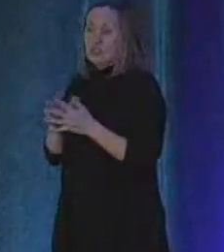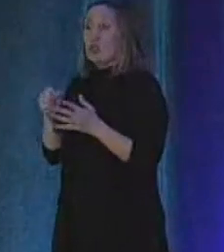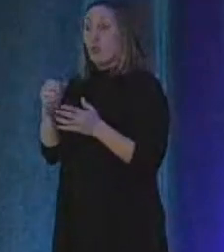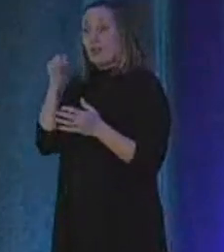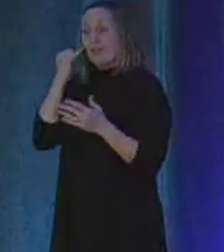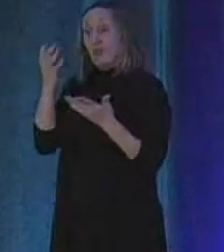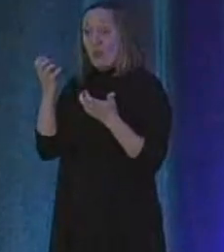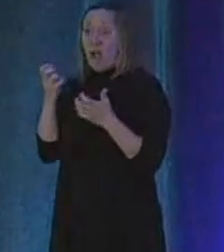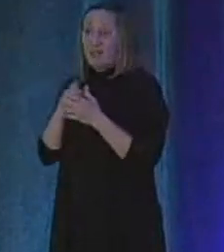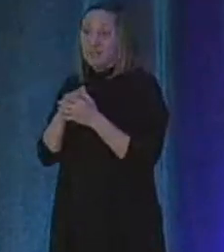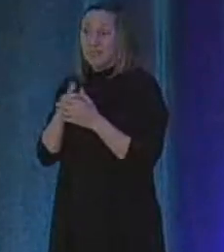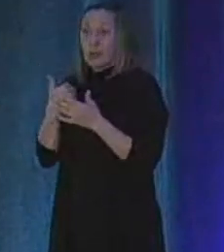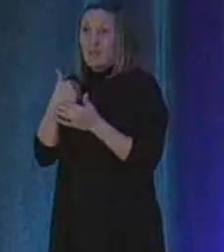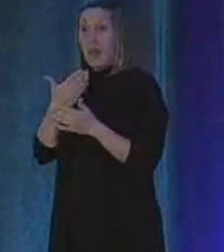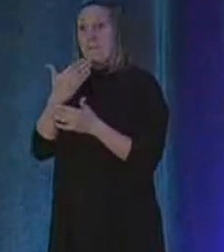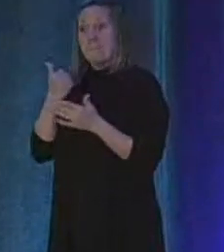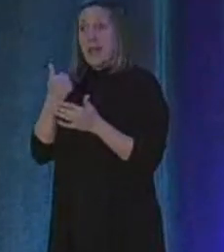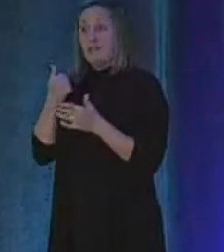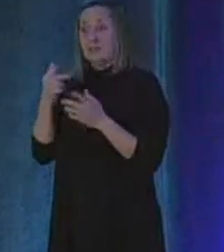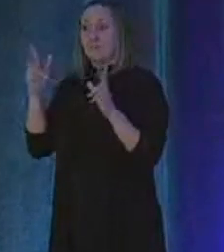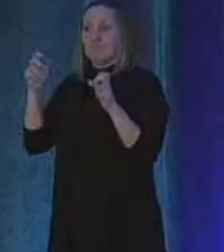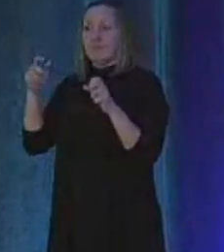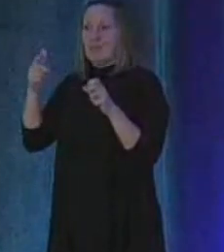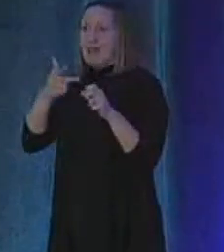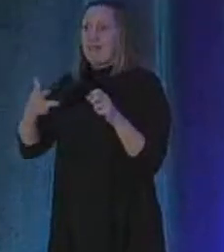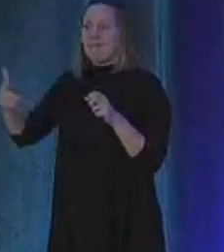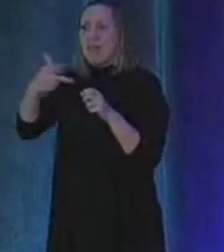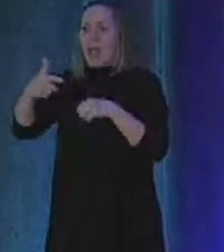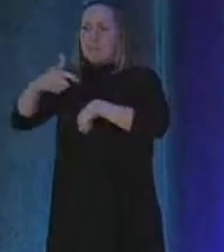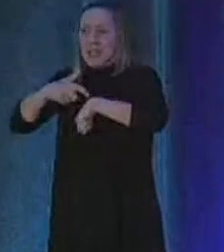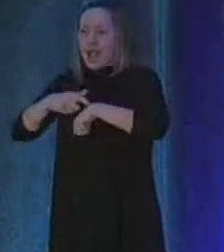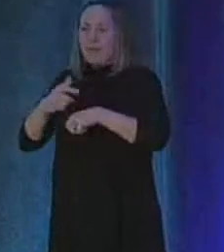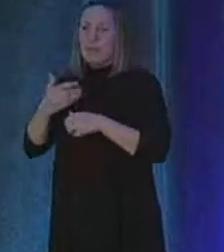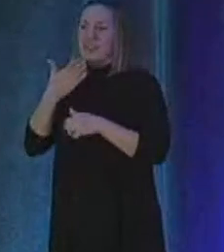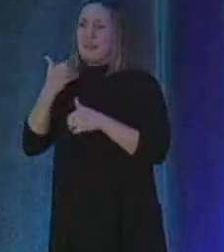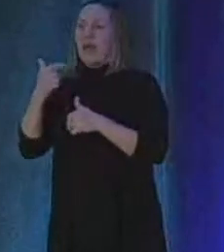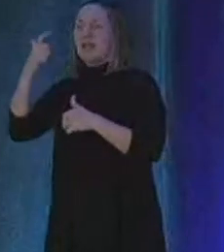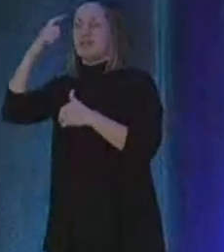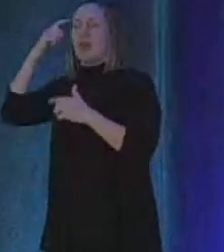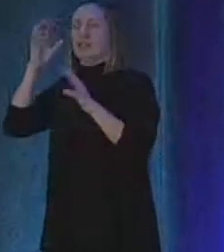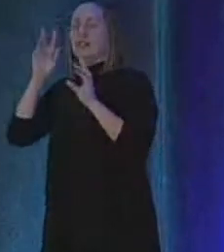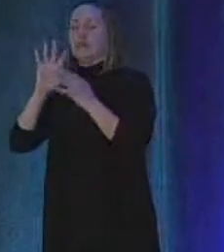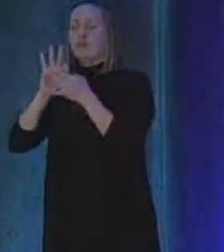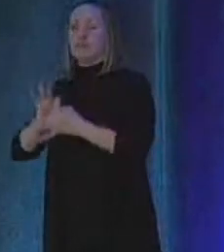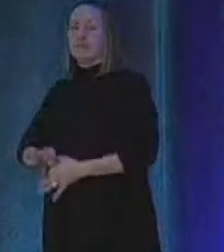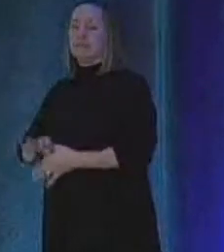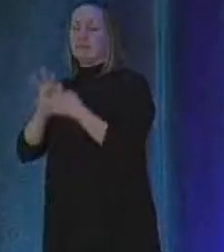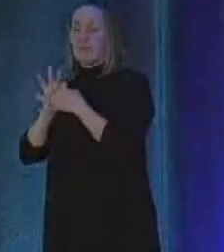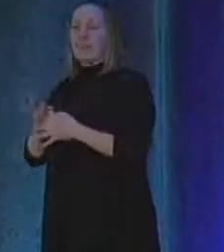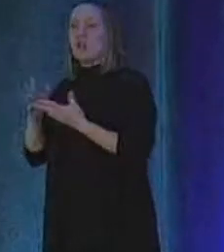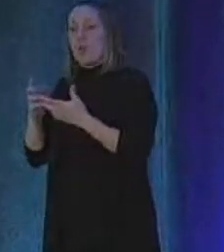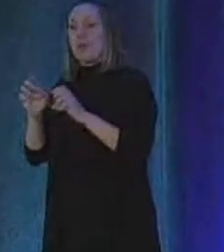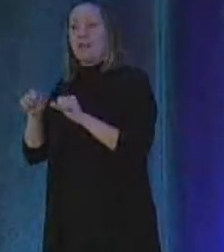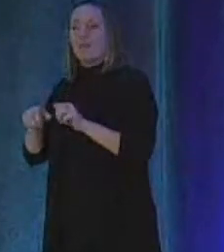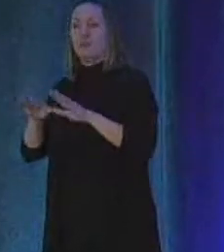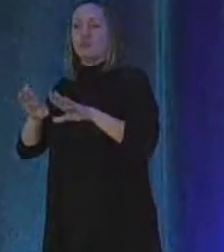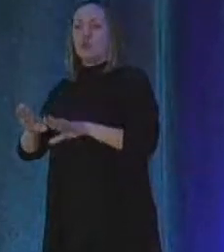want to, have the best lap time, if you will, if you want to have the most mental performance that you can, then you want to be able to slow down just as much as speed